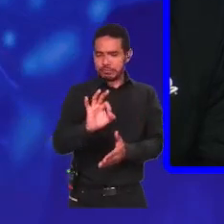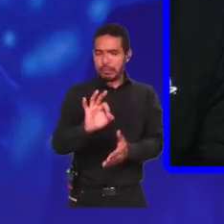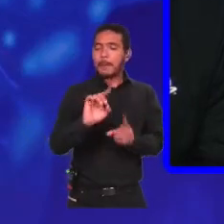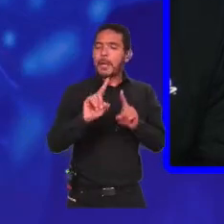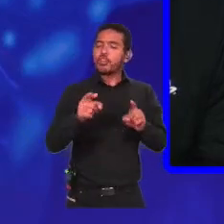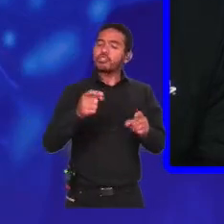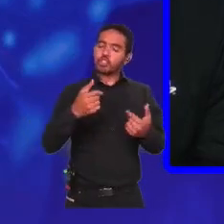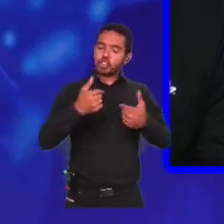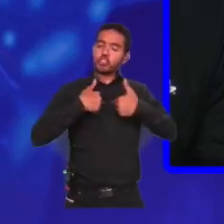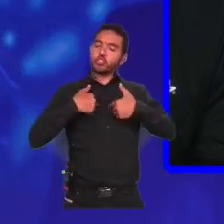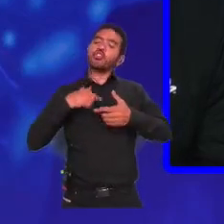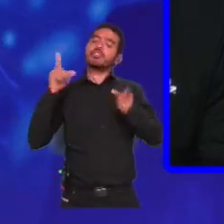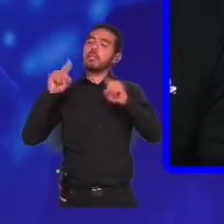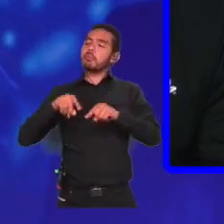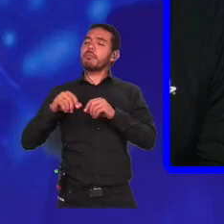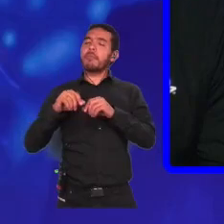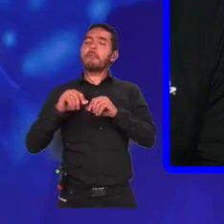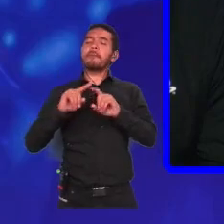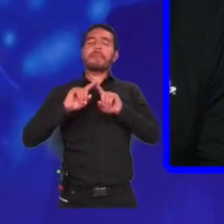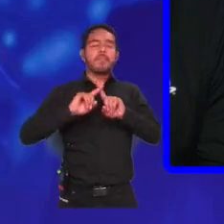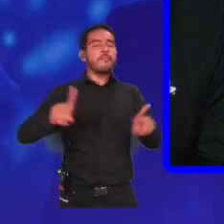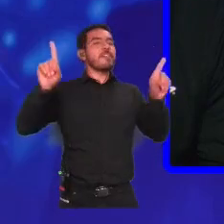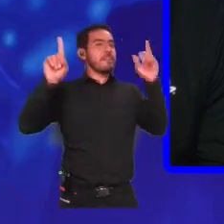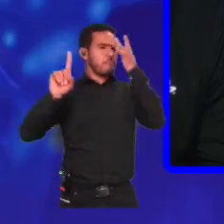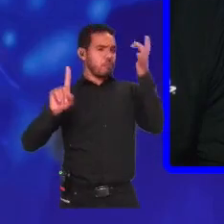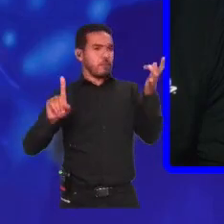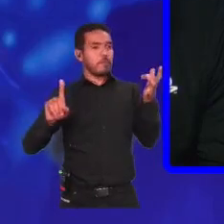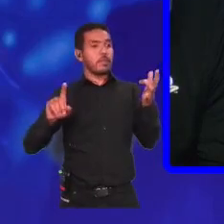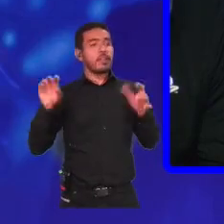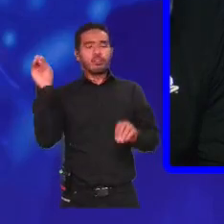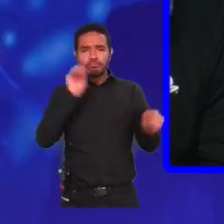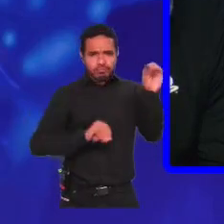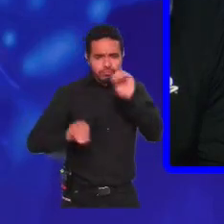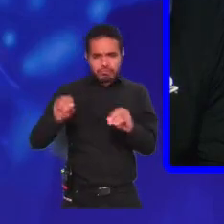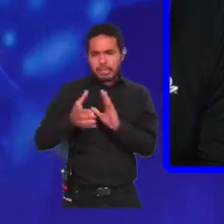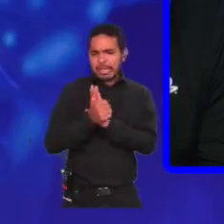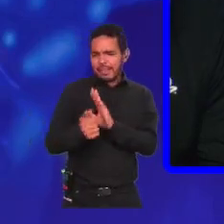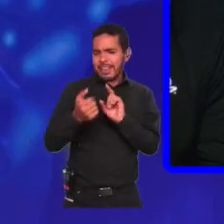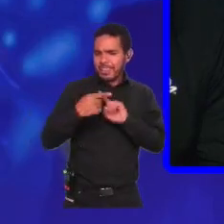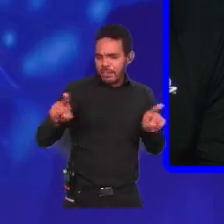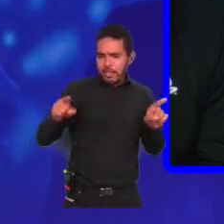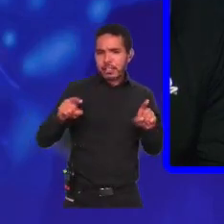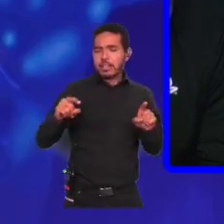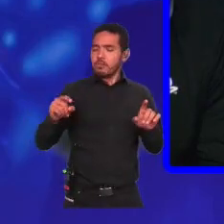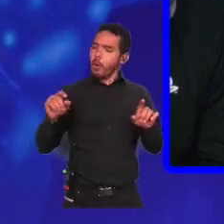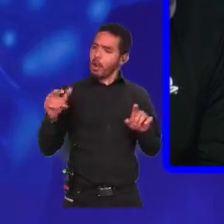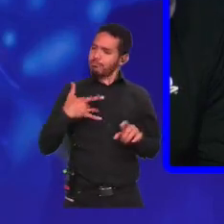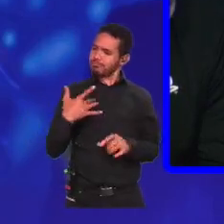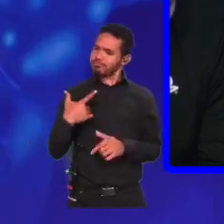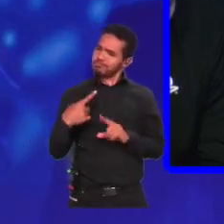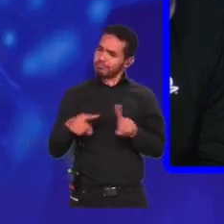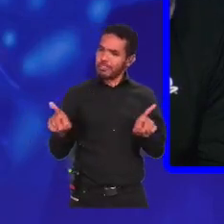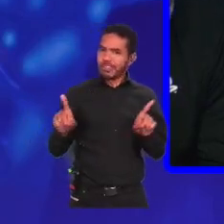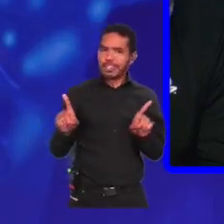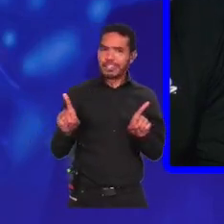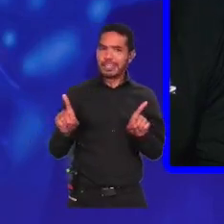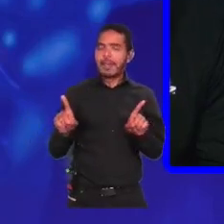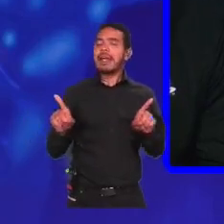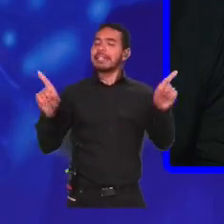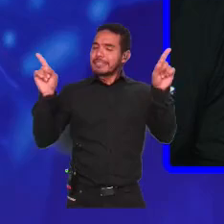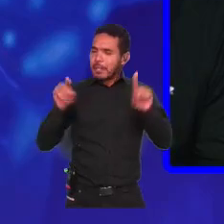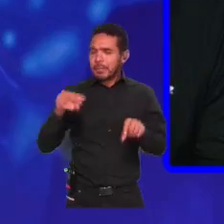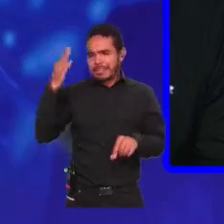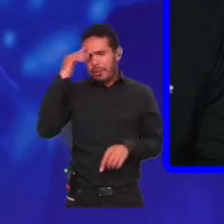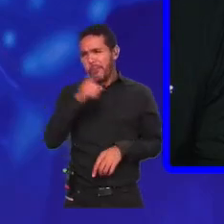for that talent, for that something different that's going to bring a different flavor to what we do. But we're also looking for people who can churn a lot of